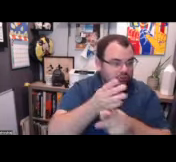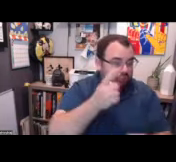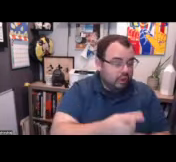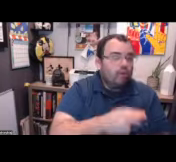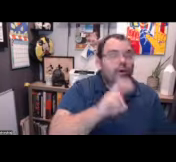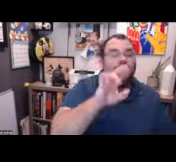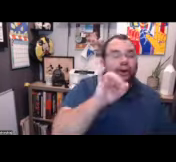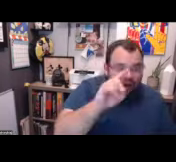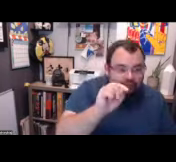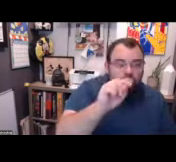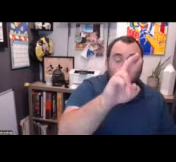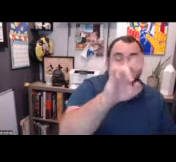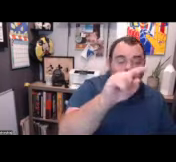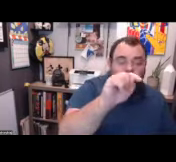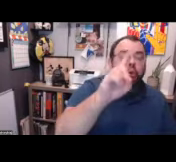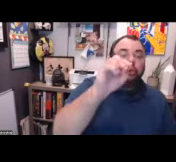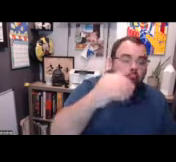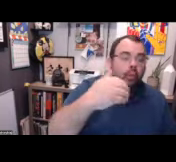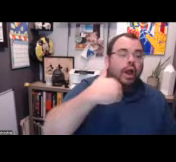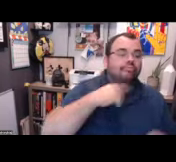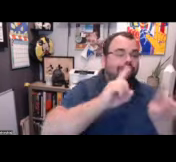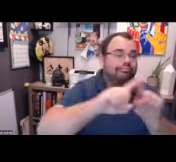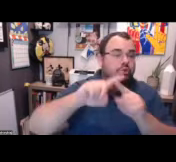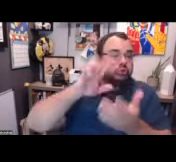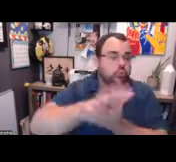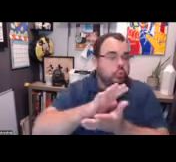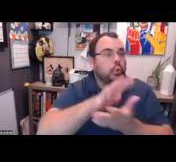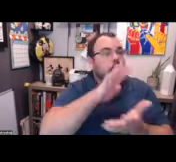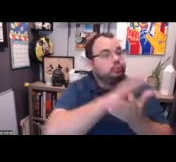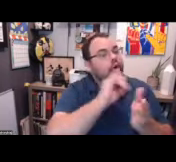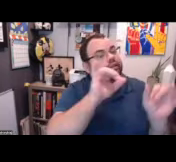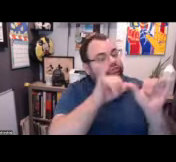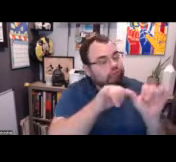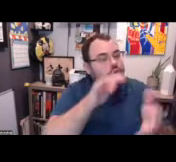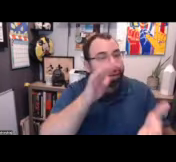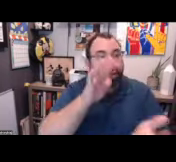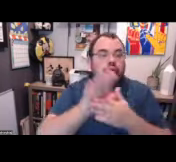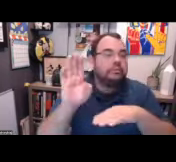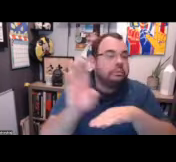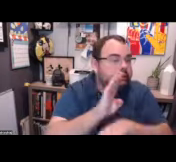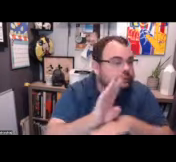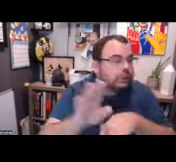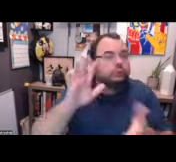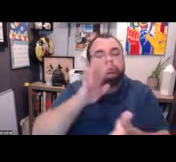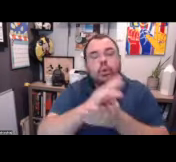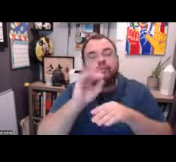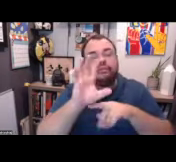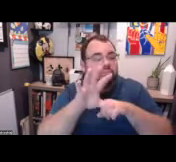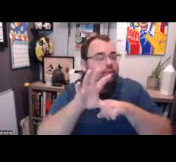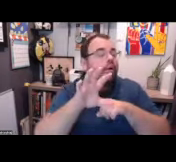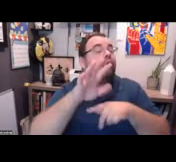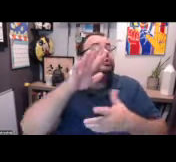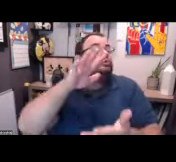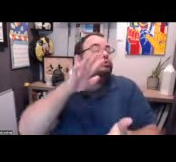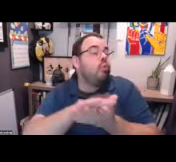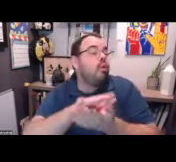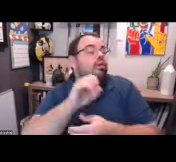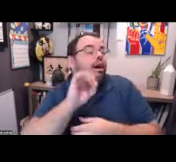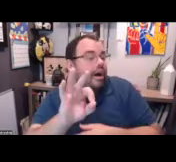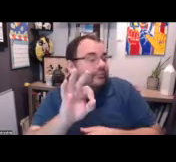school of business, school, depending on your major. Well, RIT has different schools as well. That's school of engineering, school of business,